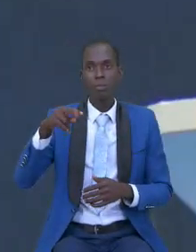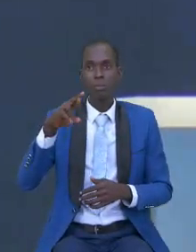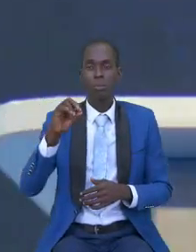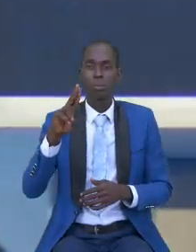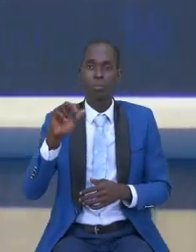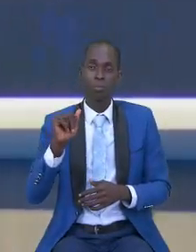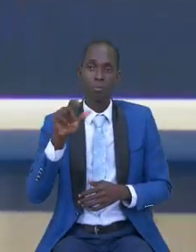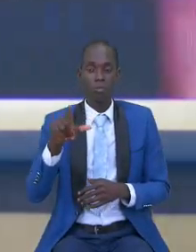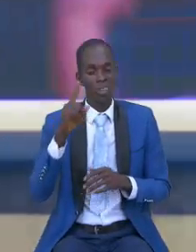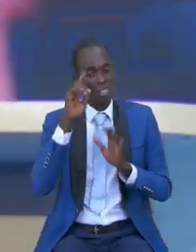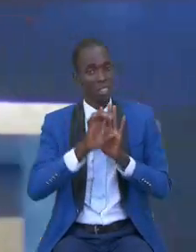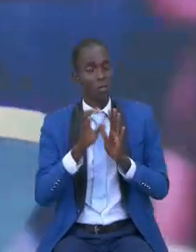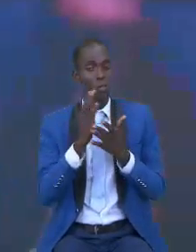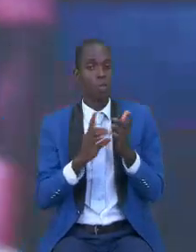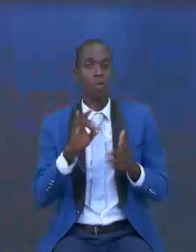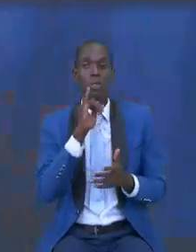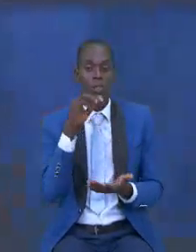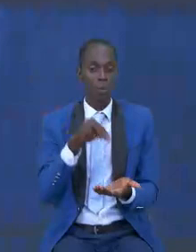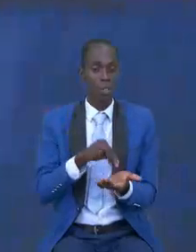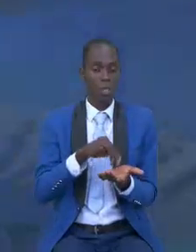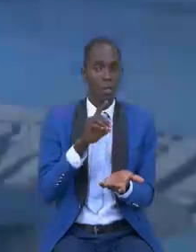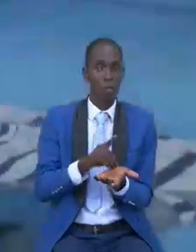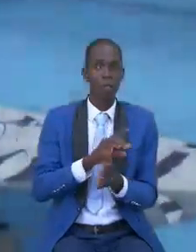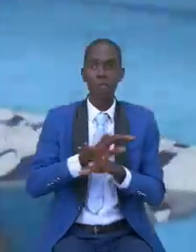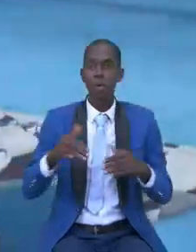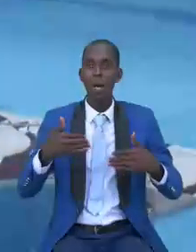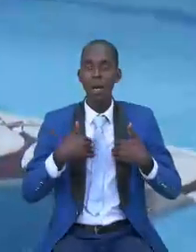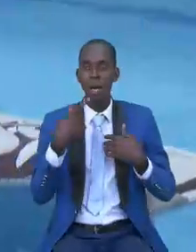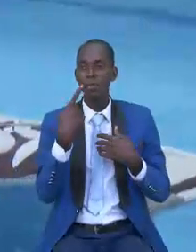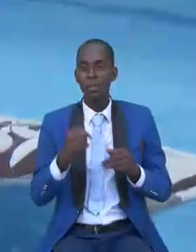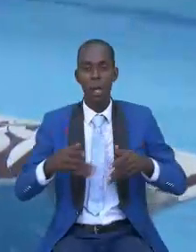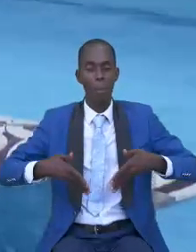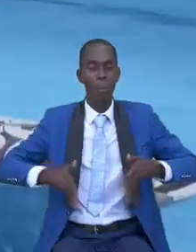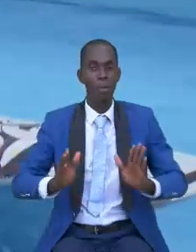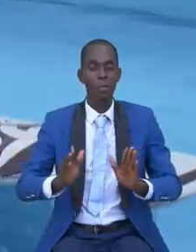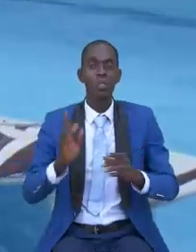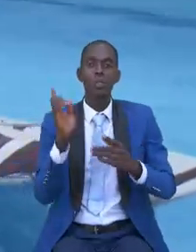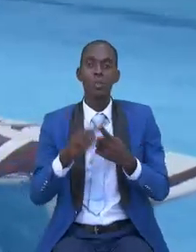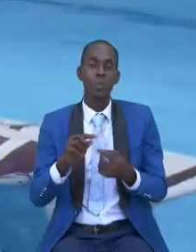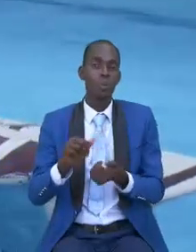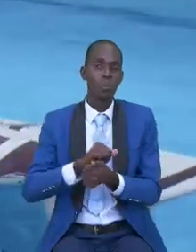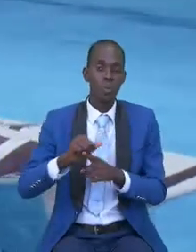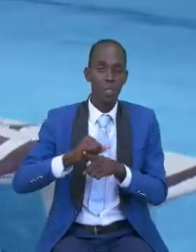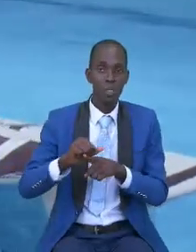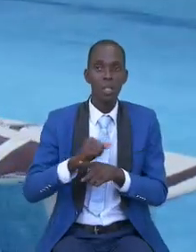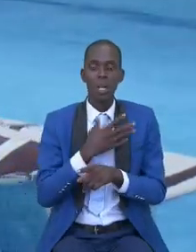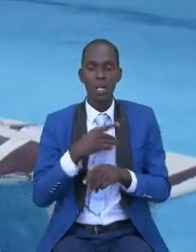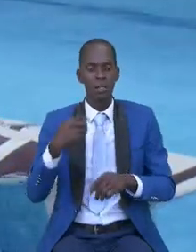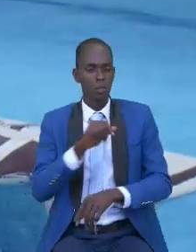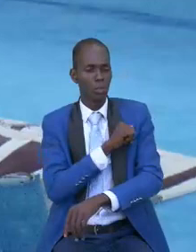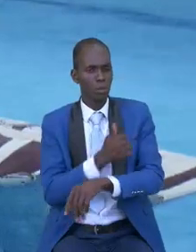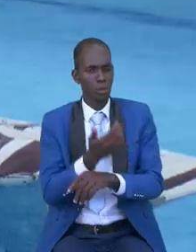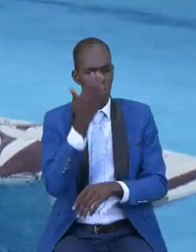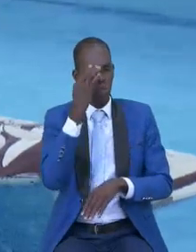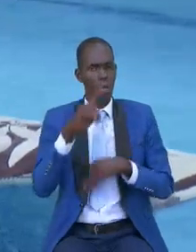medical doctor. He doesn't have the license to practice. And he's practicing. And the authorities know